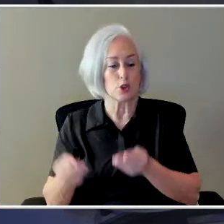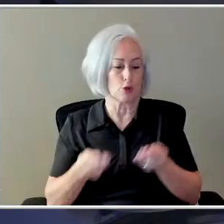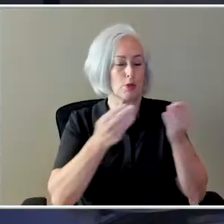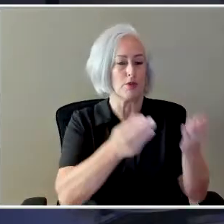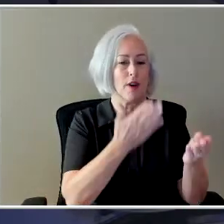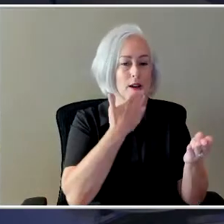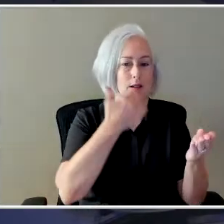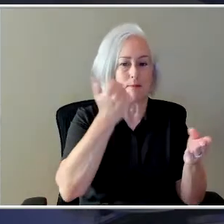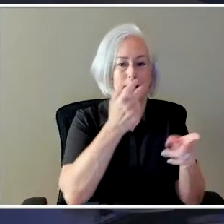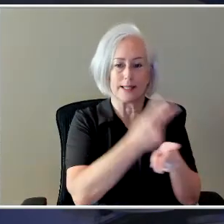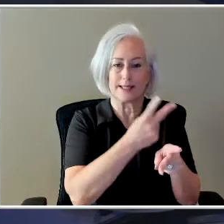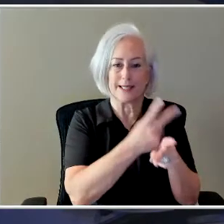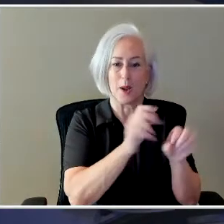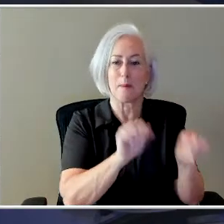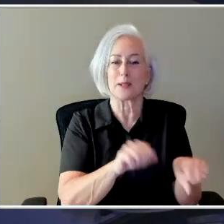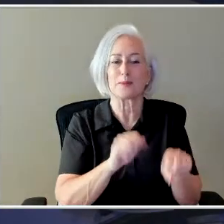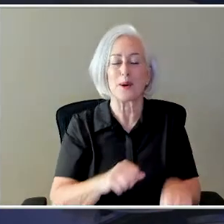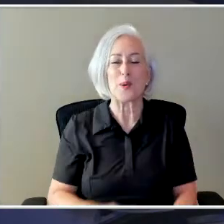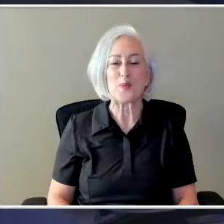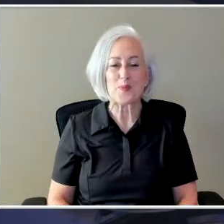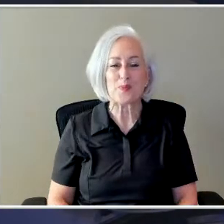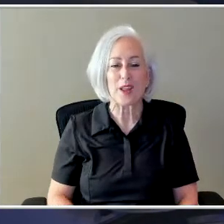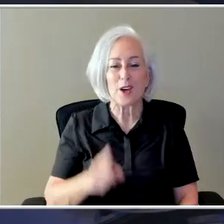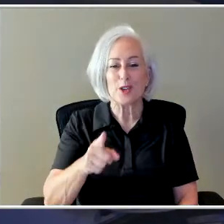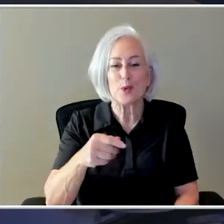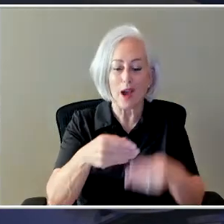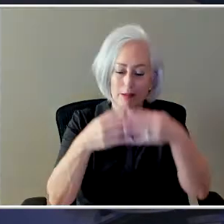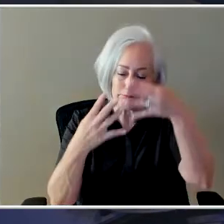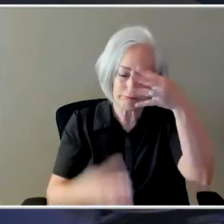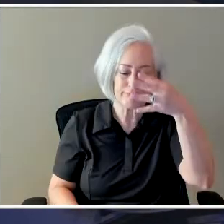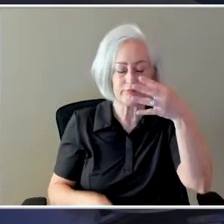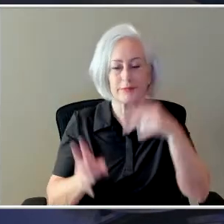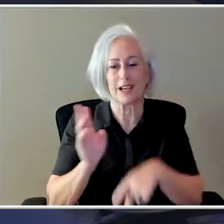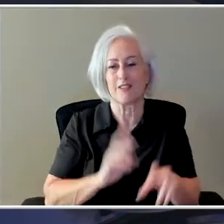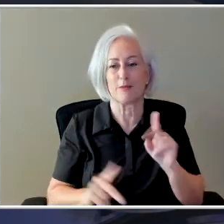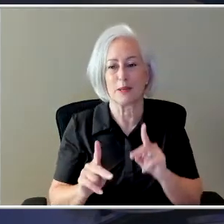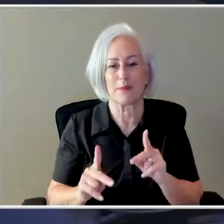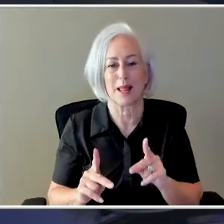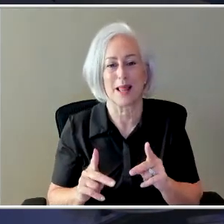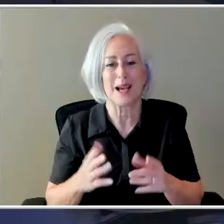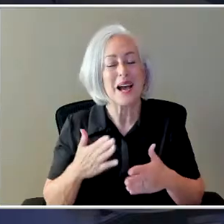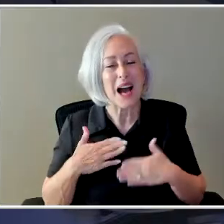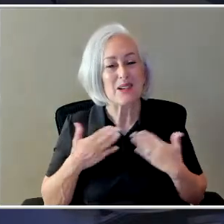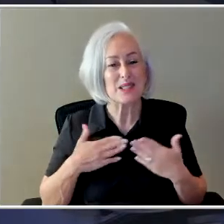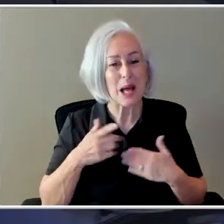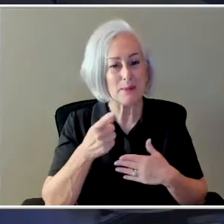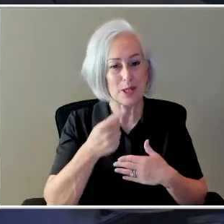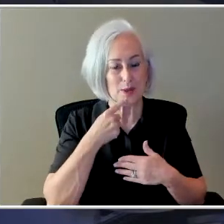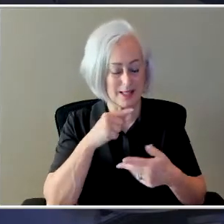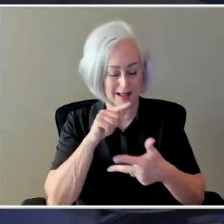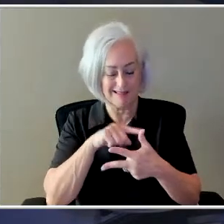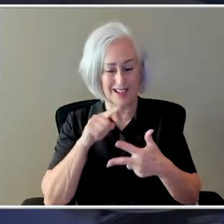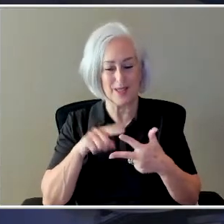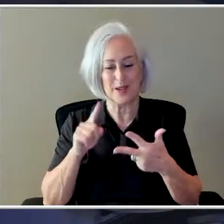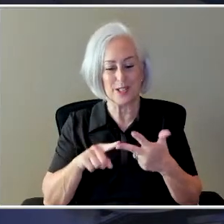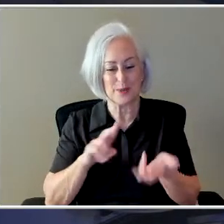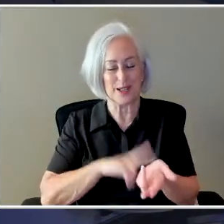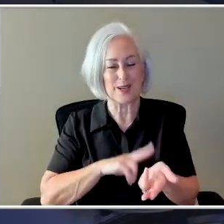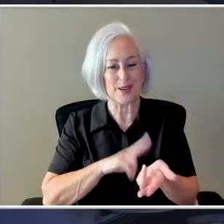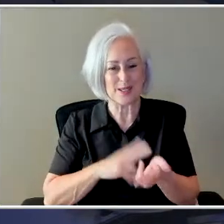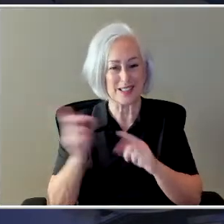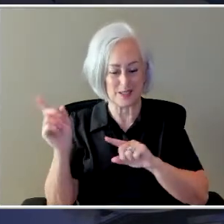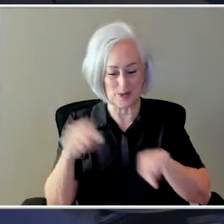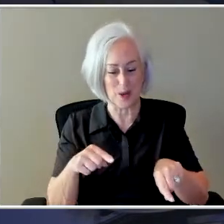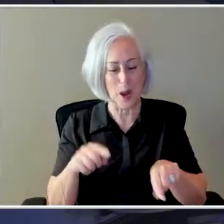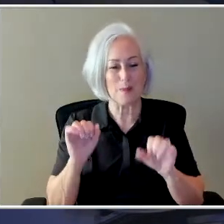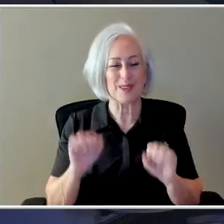I know you had so many people on your list, and I was just so glad when you said, when these 3 names popped up, that all 3 of them could be here. Yeah, that was amazing.